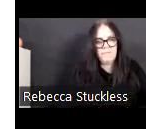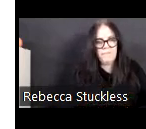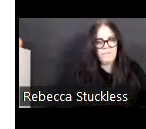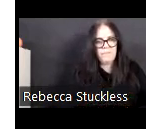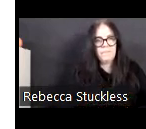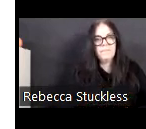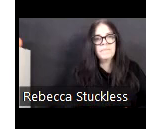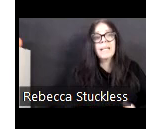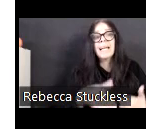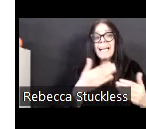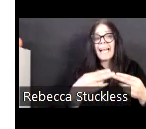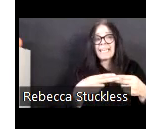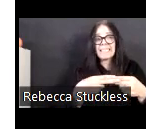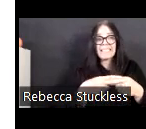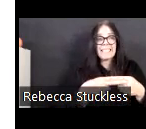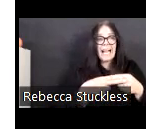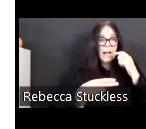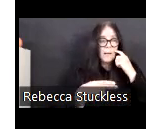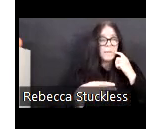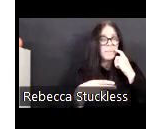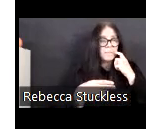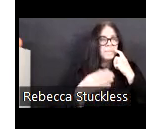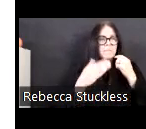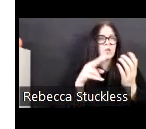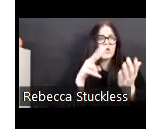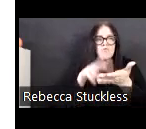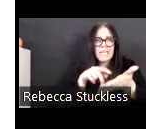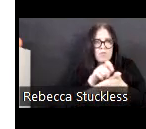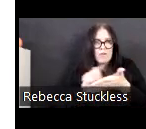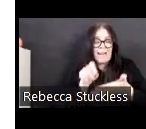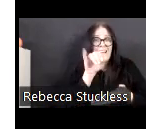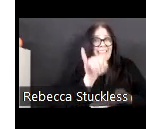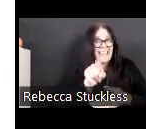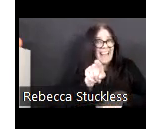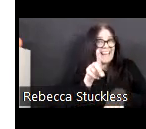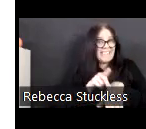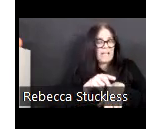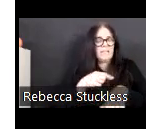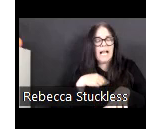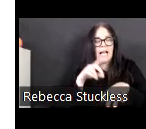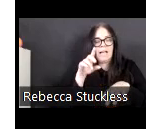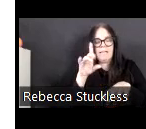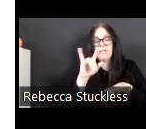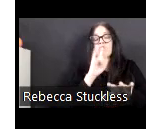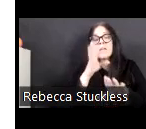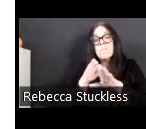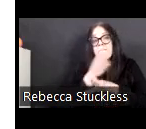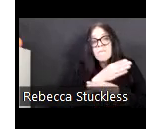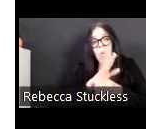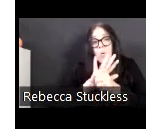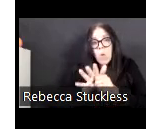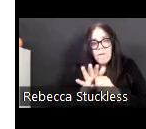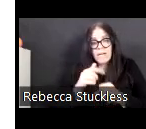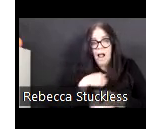So now the reading and writing, this is a task that I did, and before the pandemic, I had 8